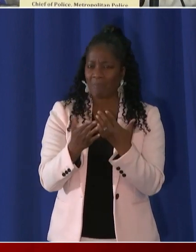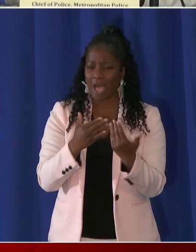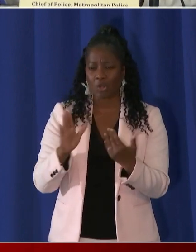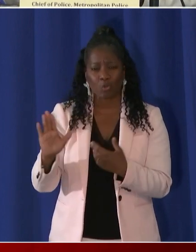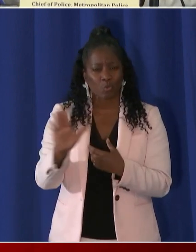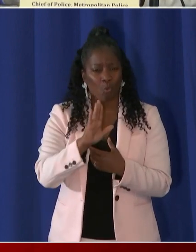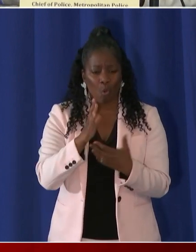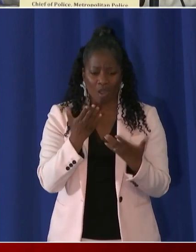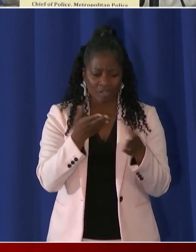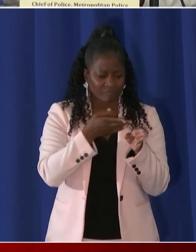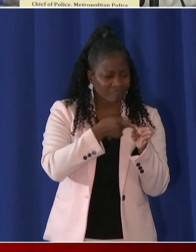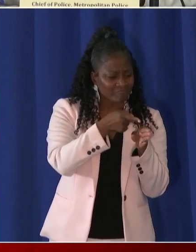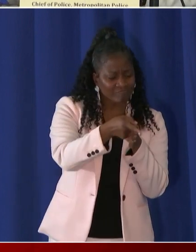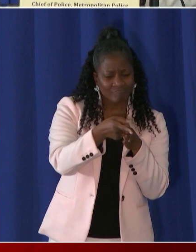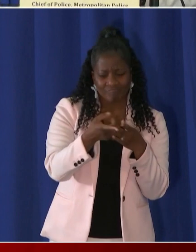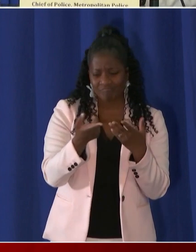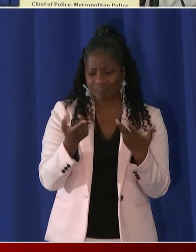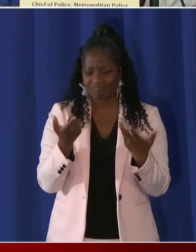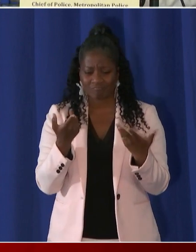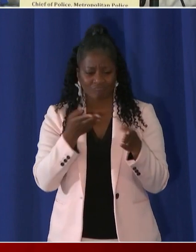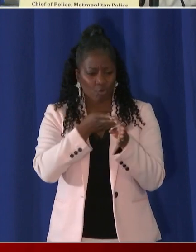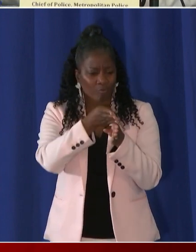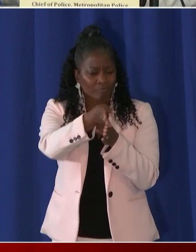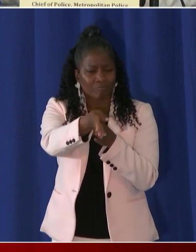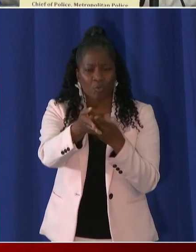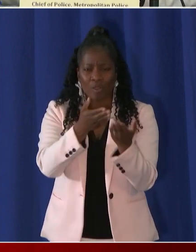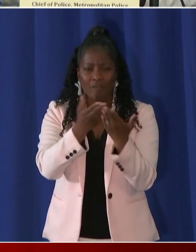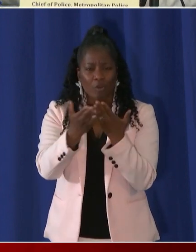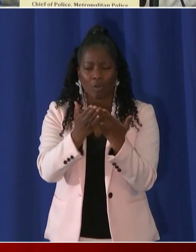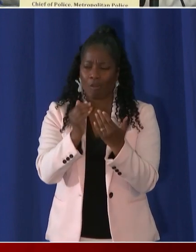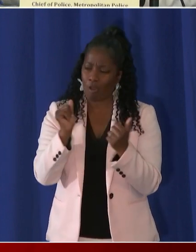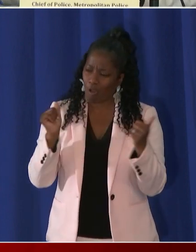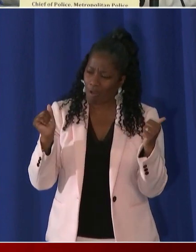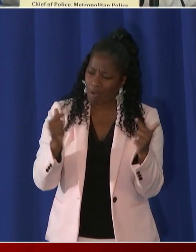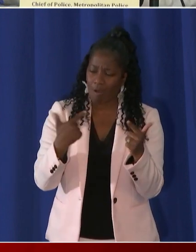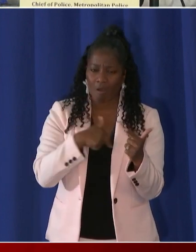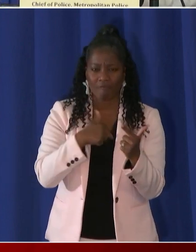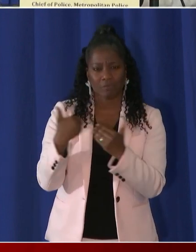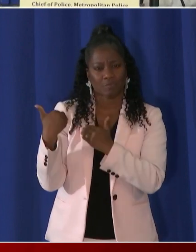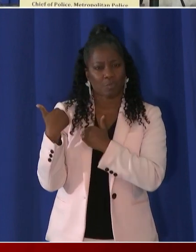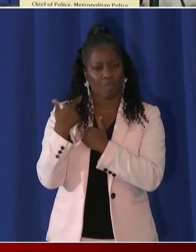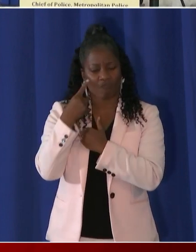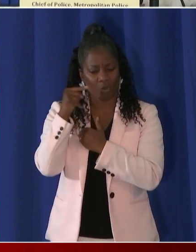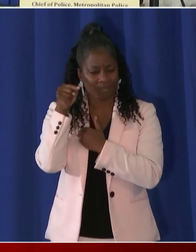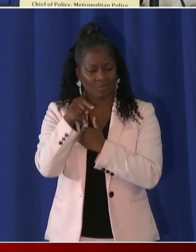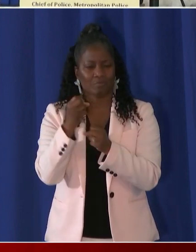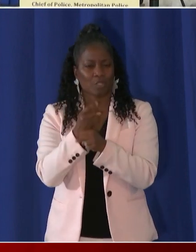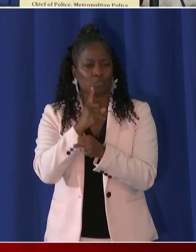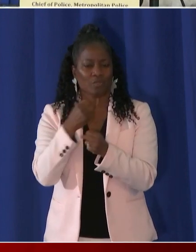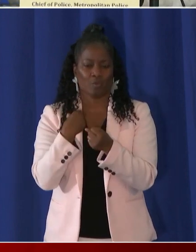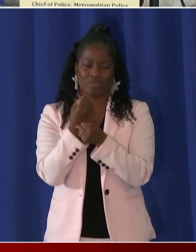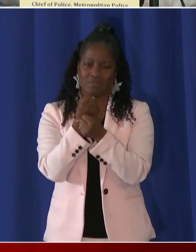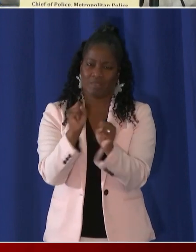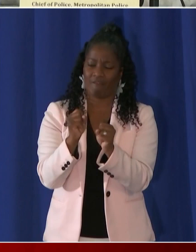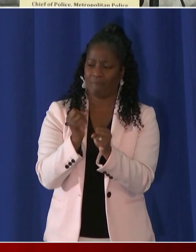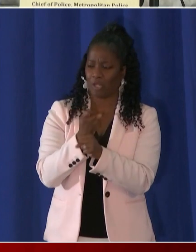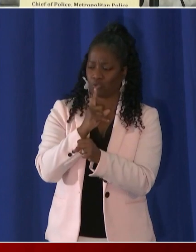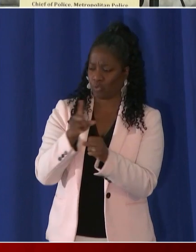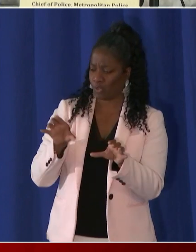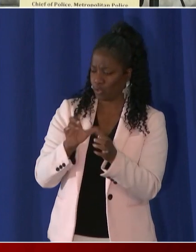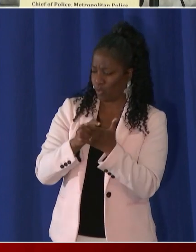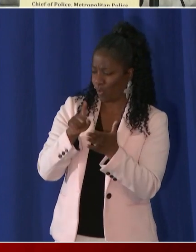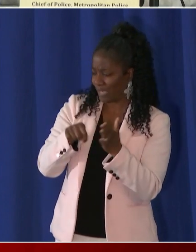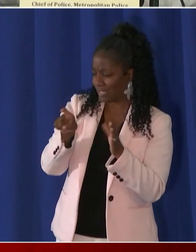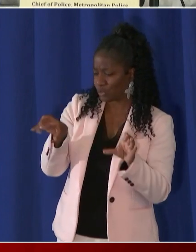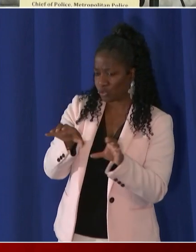of discipline is in this ecosystem. We all have a responsibility in this space to make sure that we're doing the things that we need